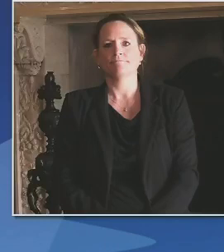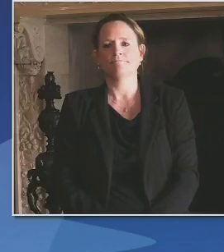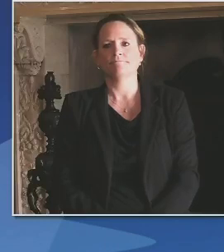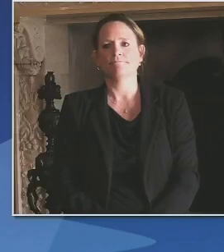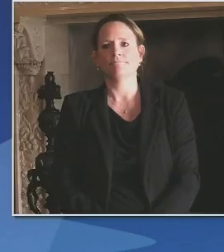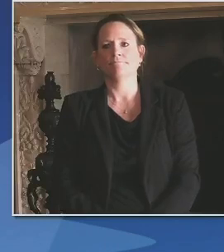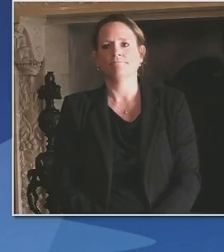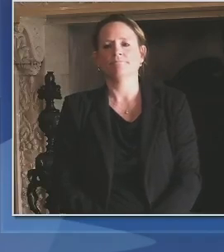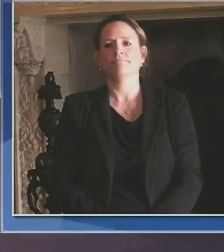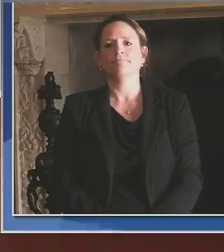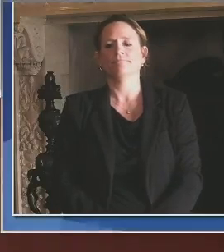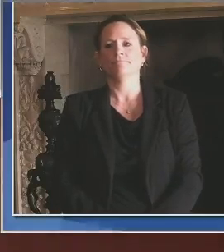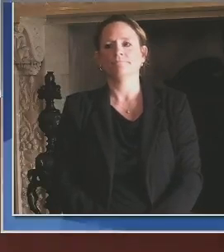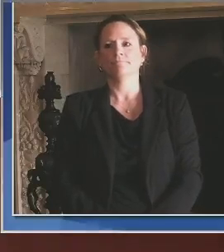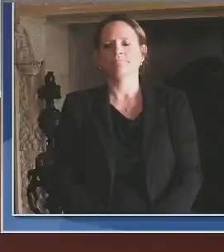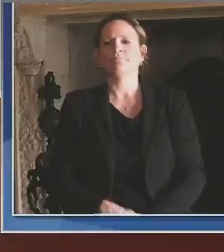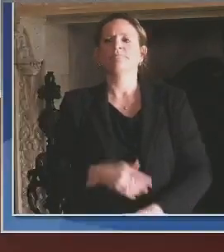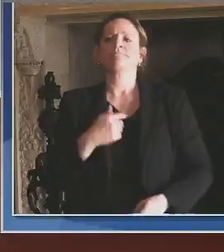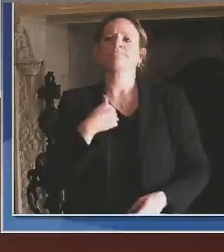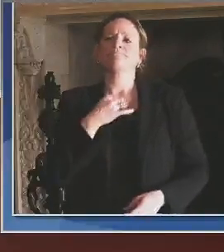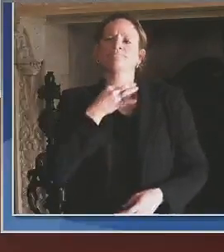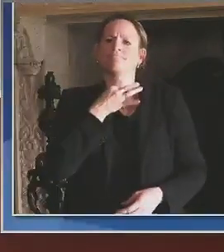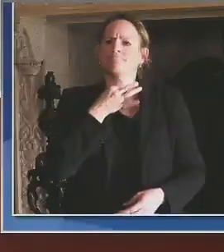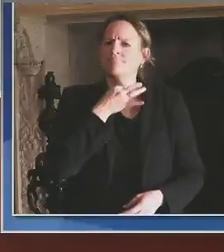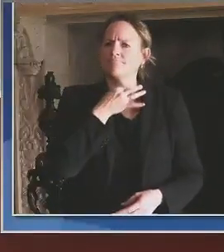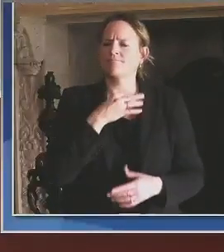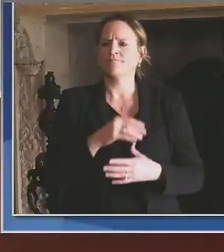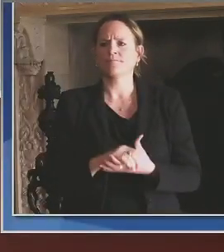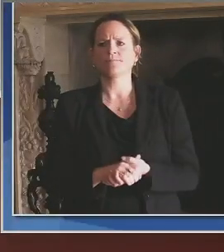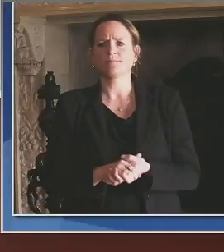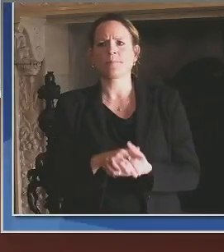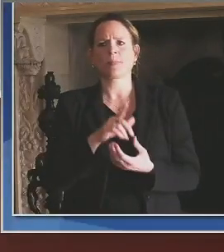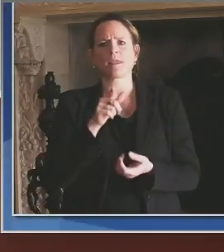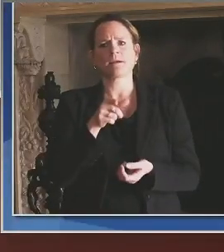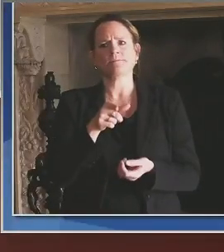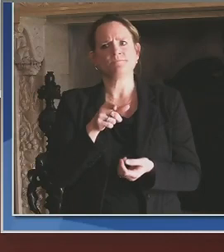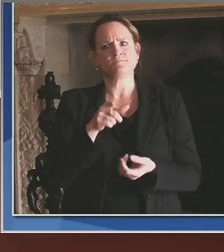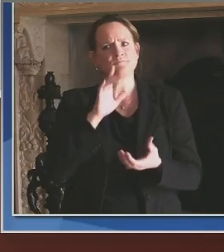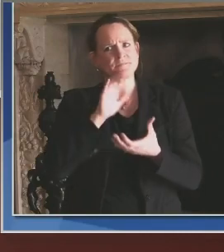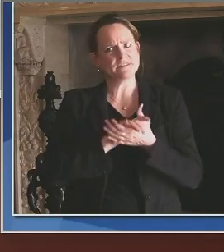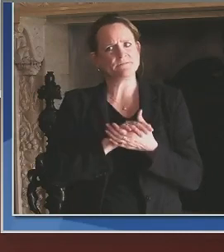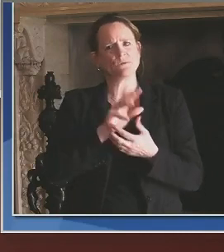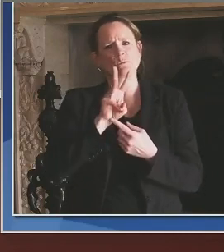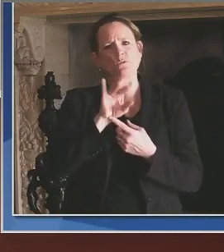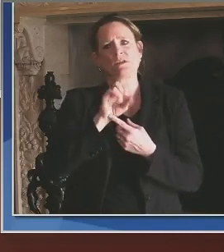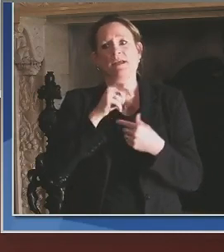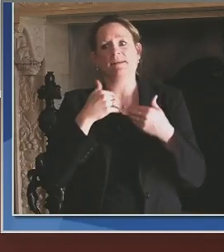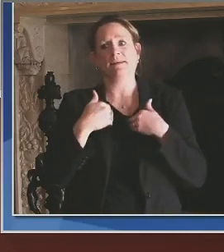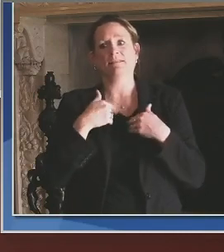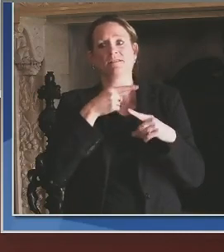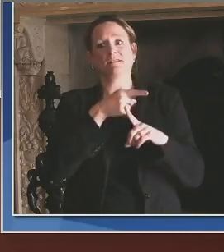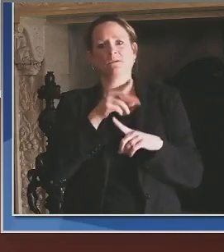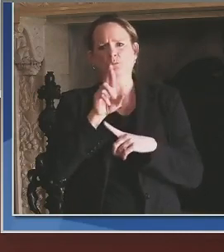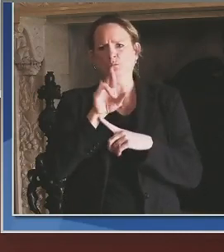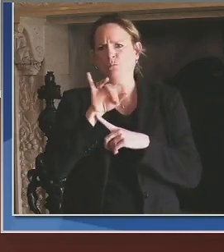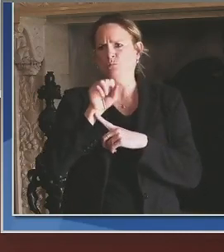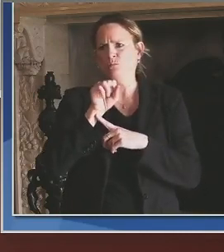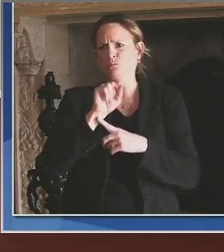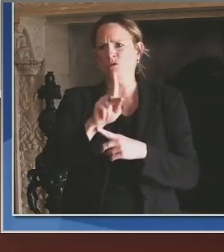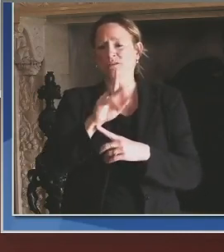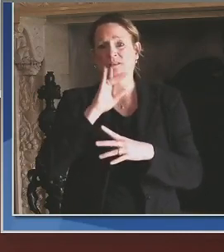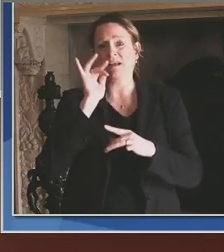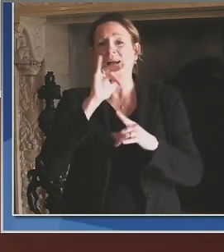Hi there. Do you believe Wisconsin is at risk of experiencing a large spike in cases similar to Florida, Texas, Arizona,